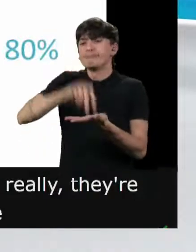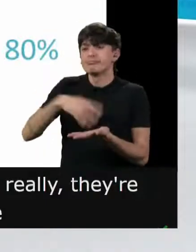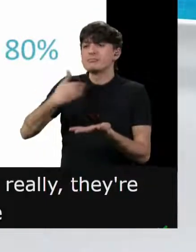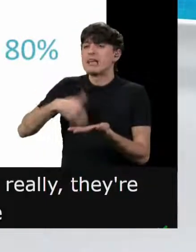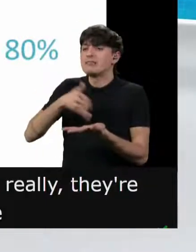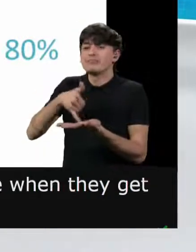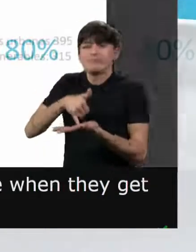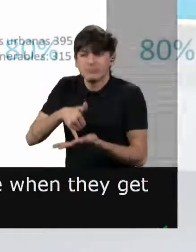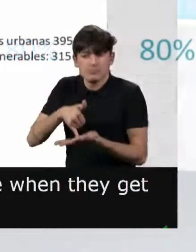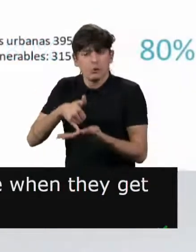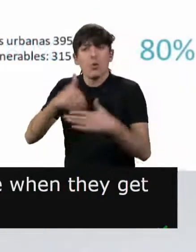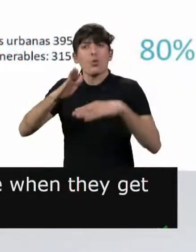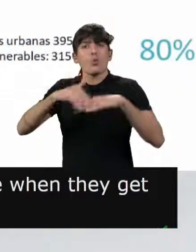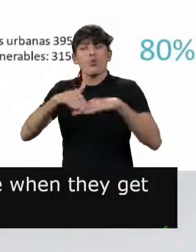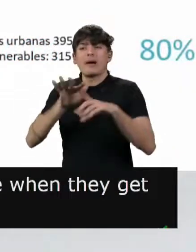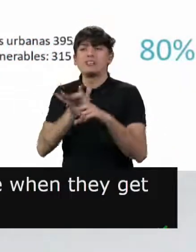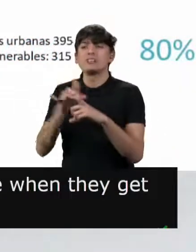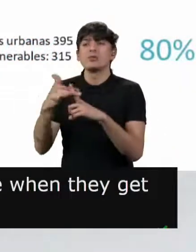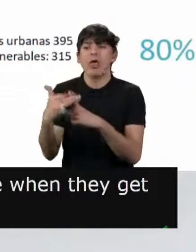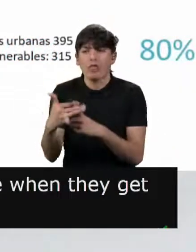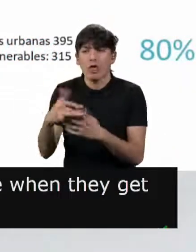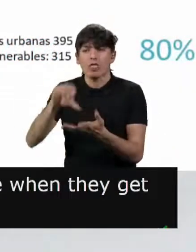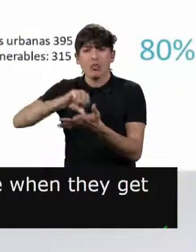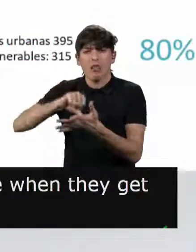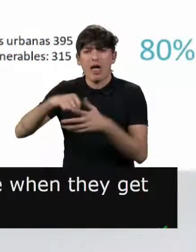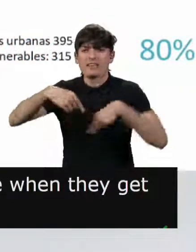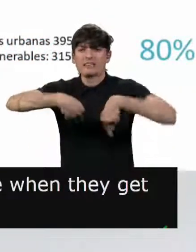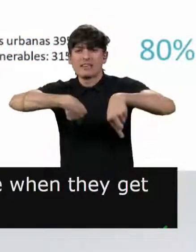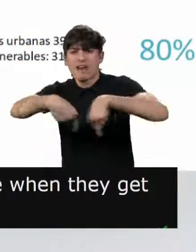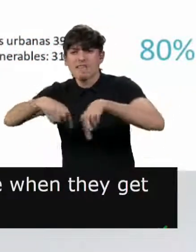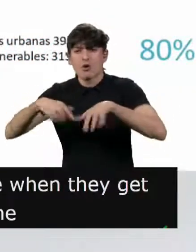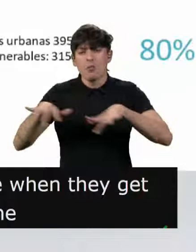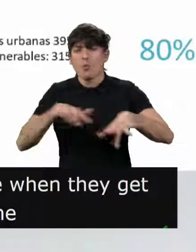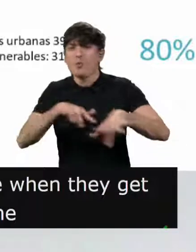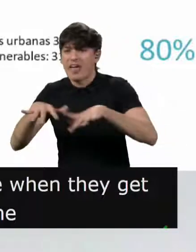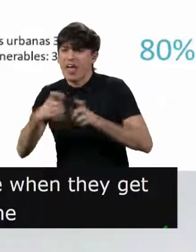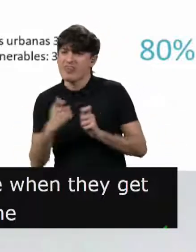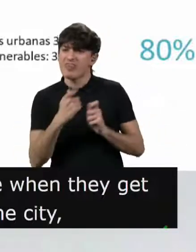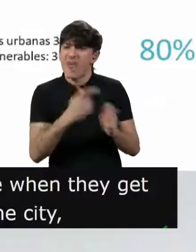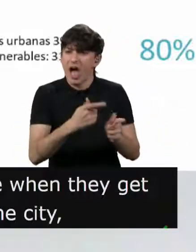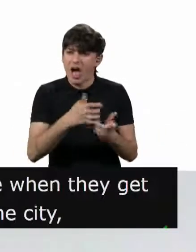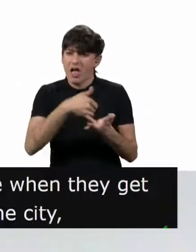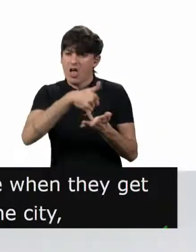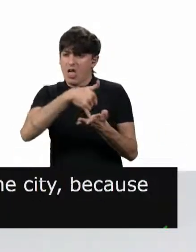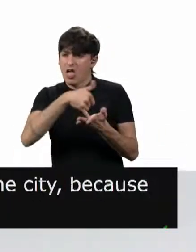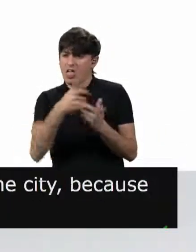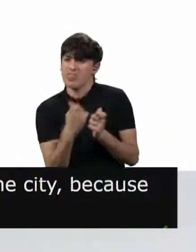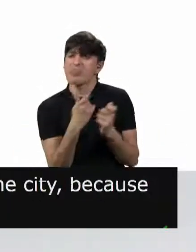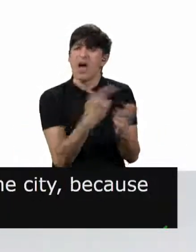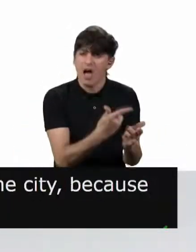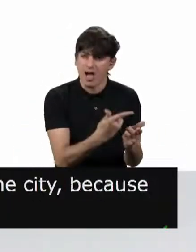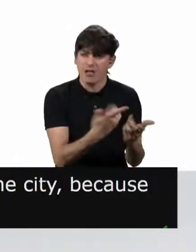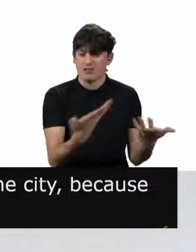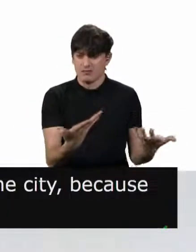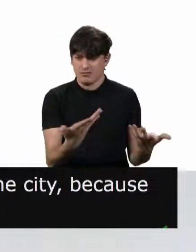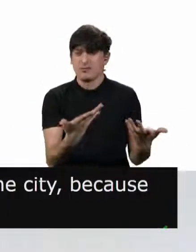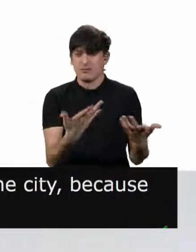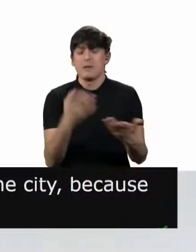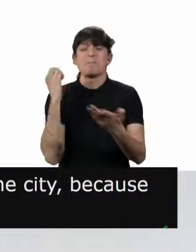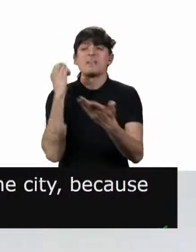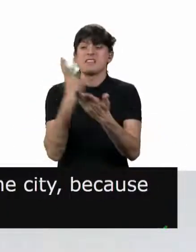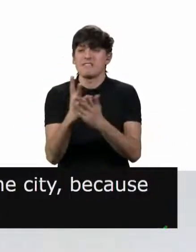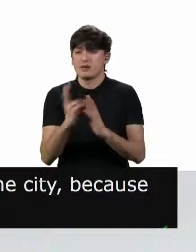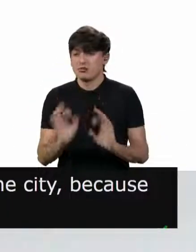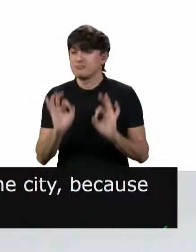but it's the circunstancia de la ciudad, el circumstances of the tráfico de la city movilidad, because of el the que les está traffic that makes vulnerabilizando. Y por these eso people ahí vulnerable. tenemos nuestro primer So that's desafío. the